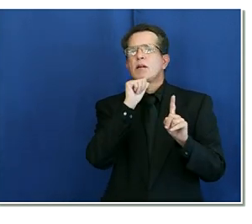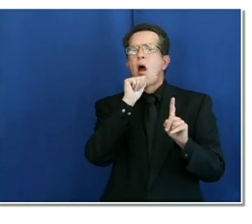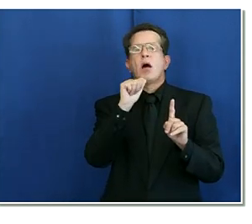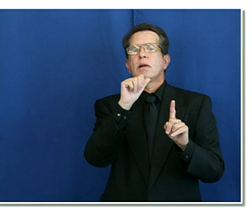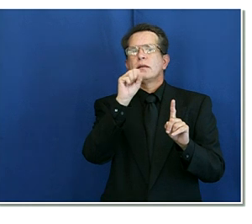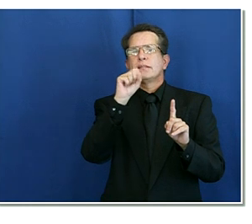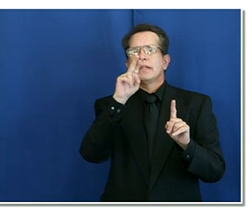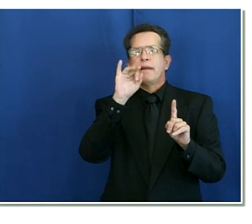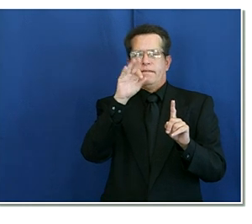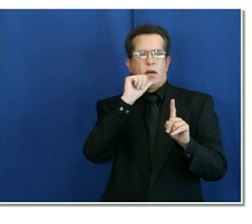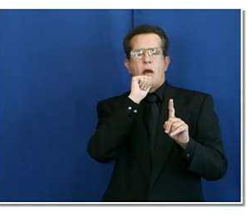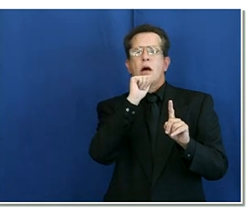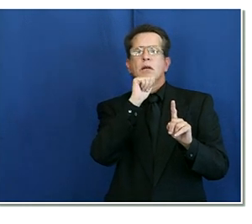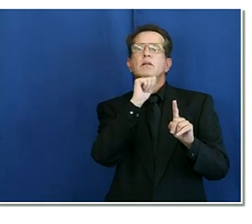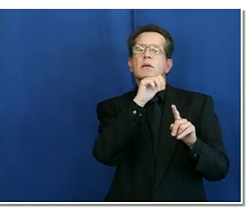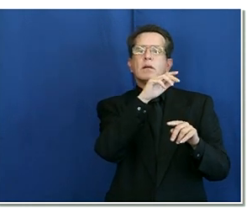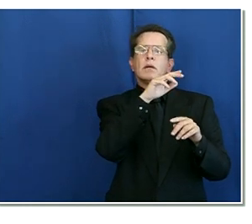non-SNF